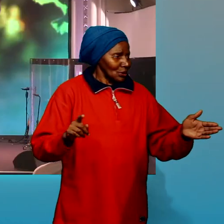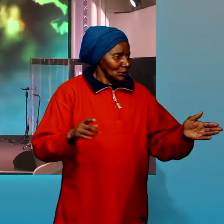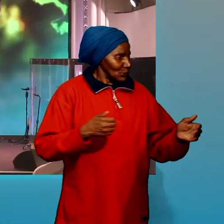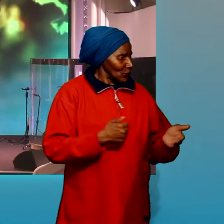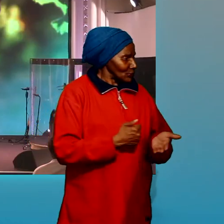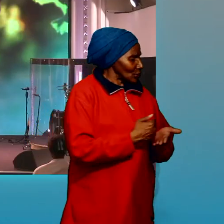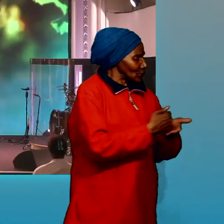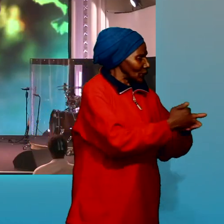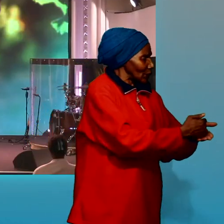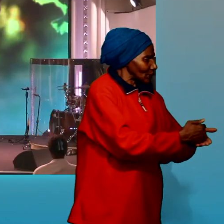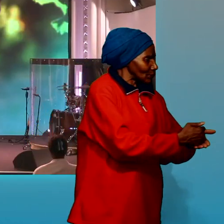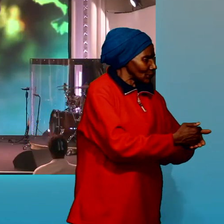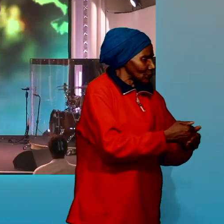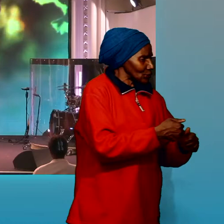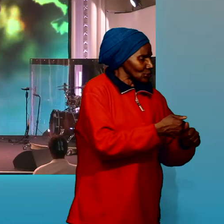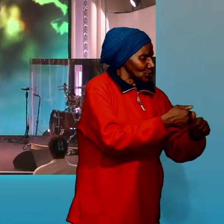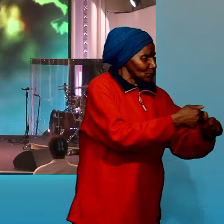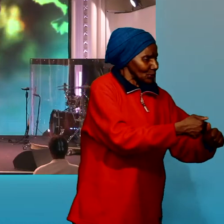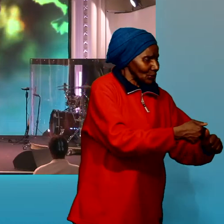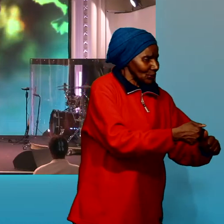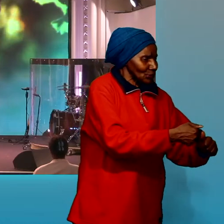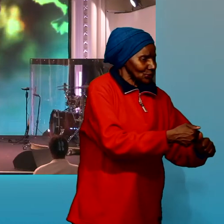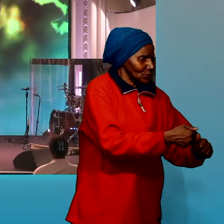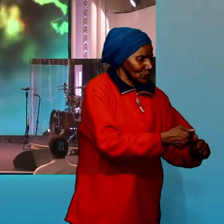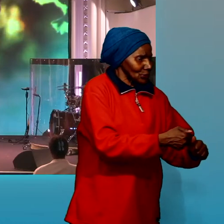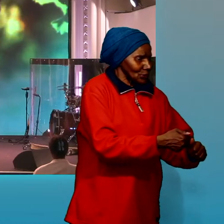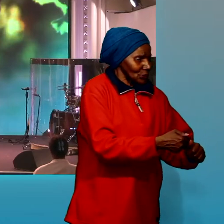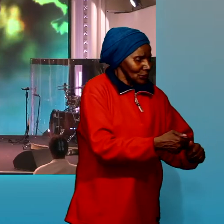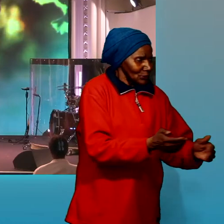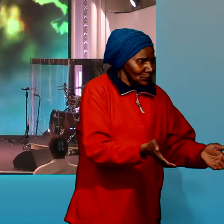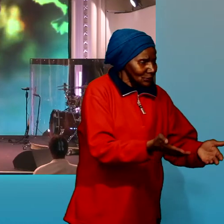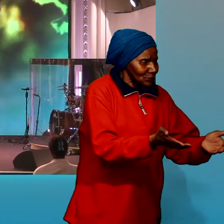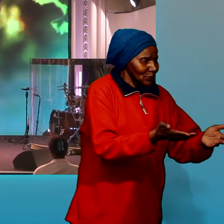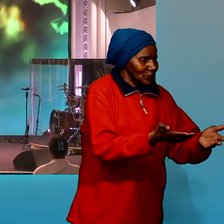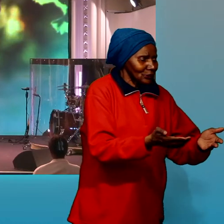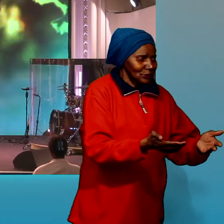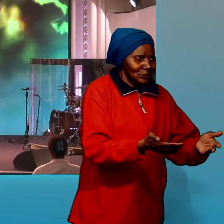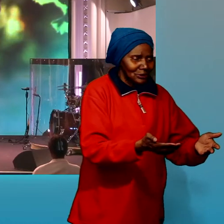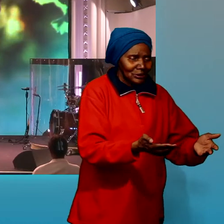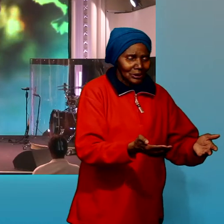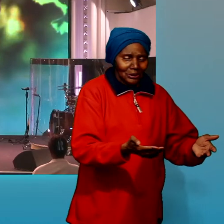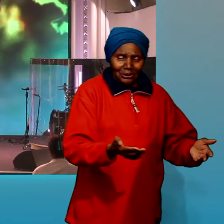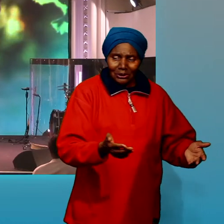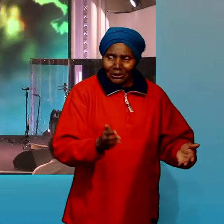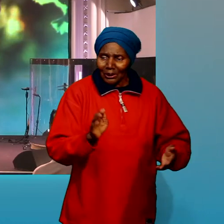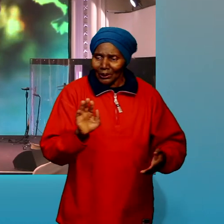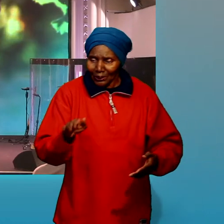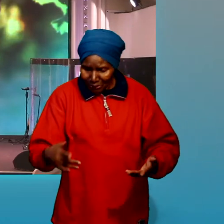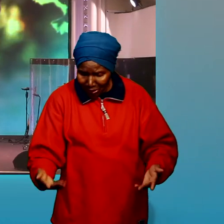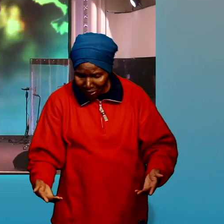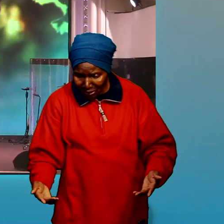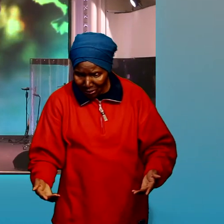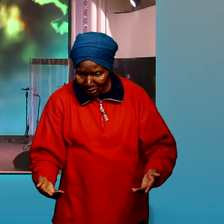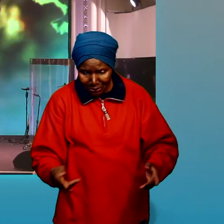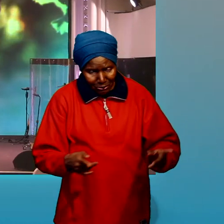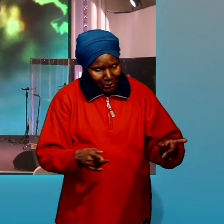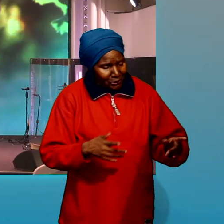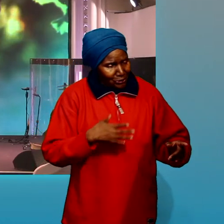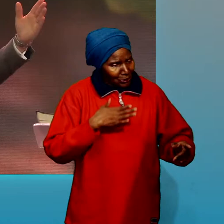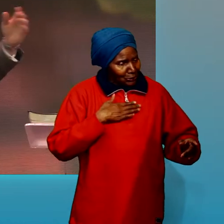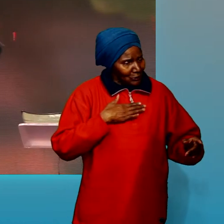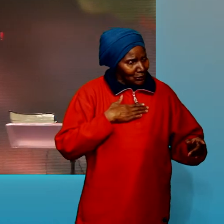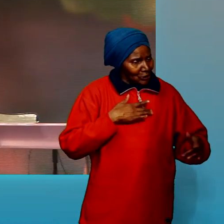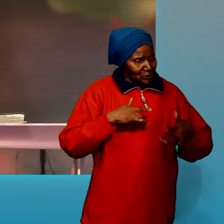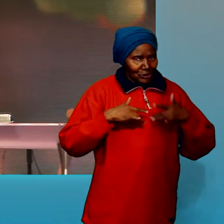for His joy. That your joy when you leave this place tonight is that I am being used by God.